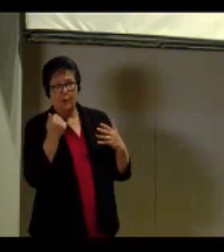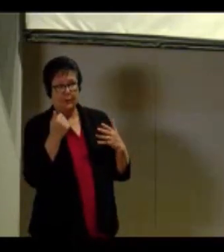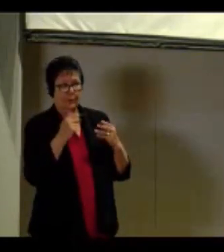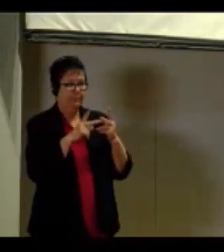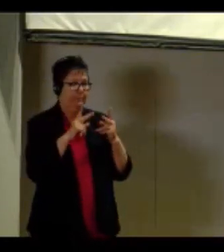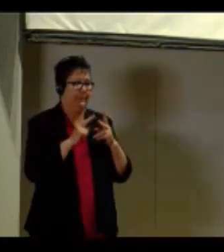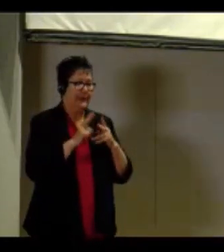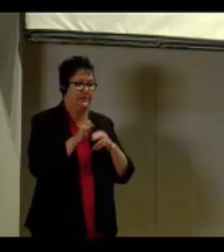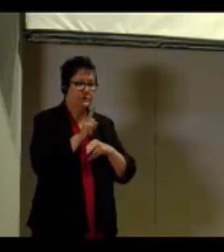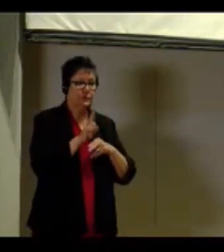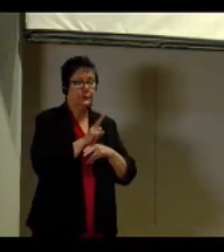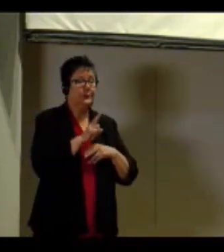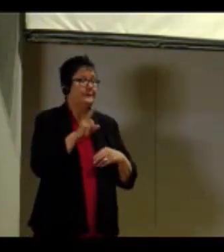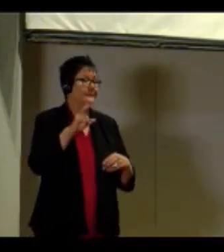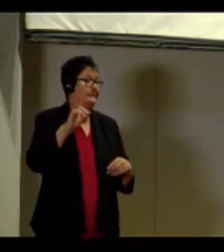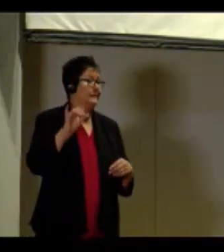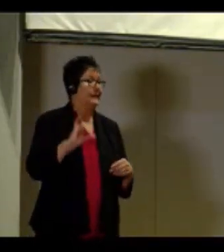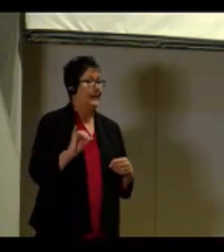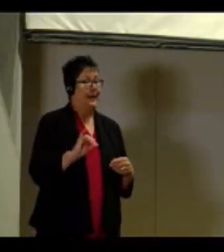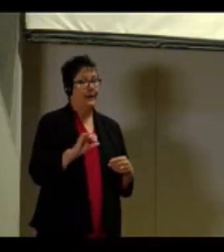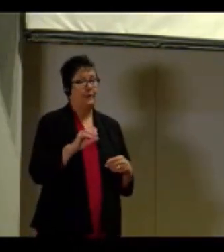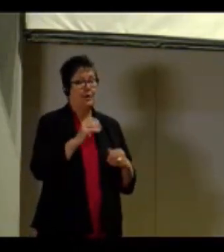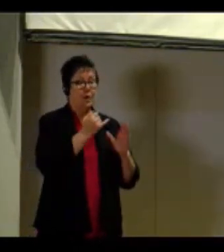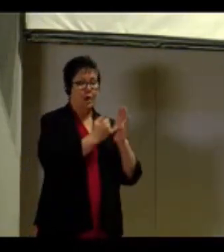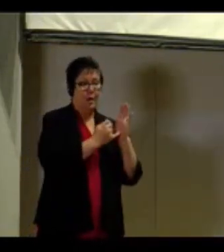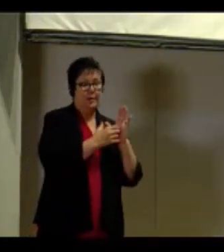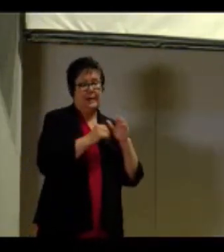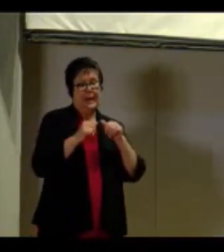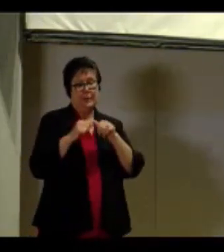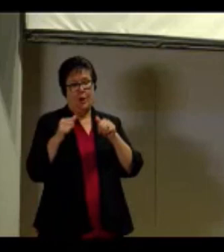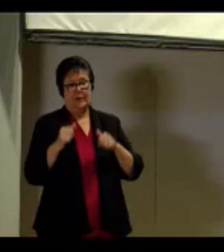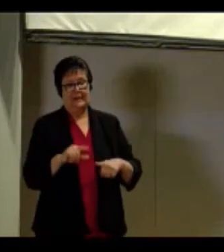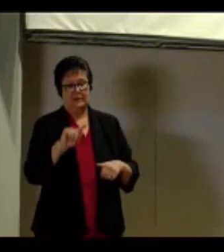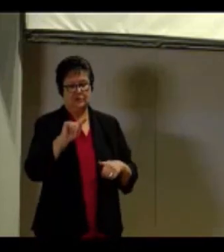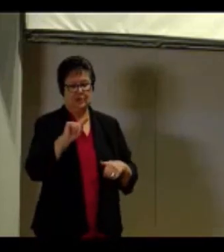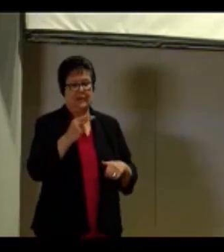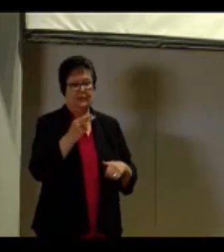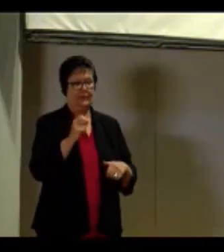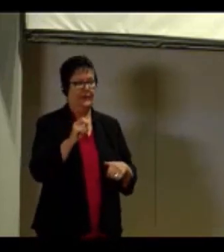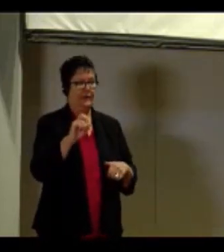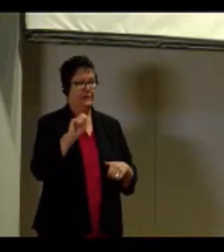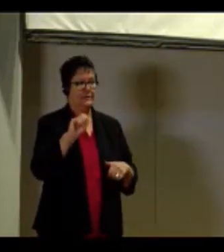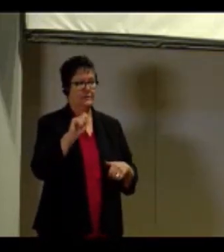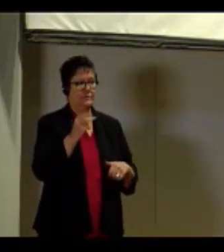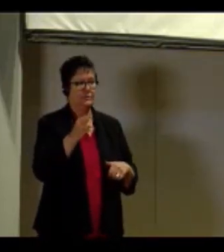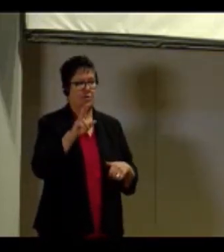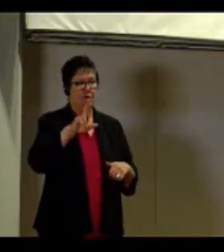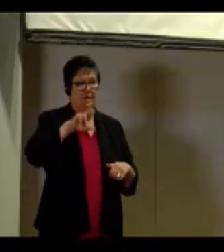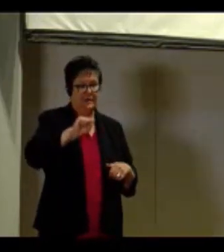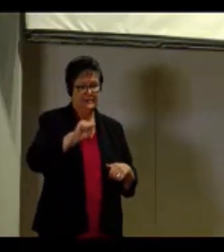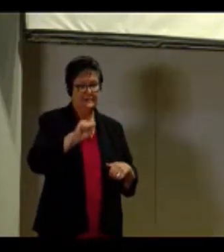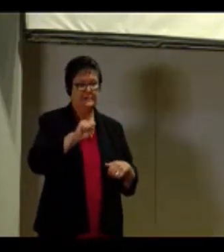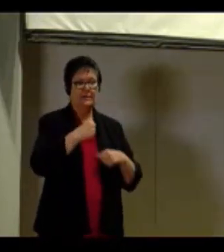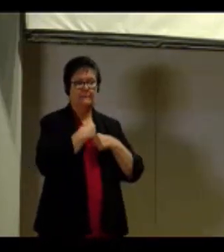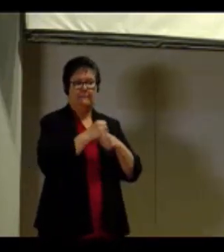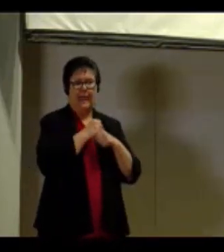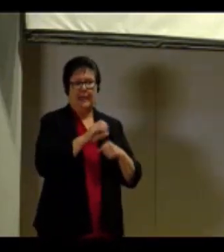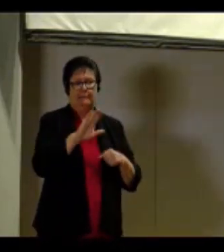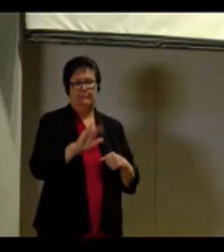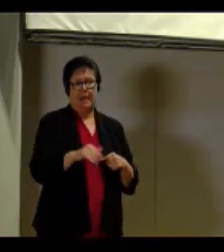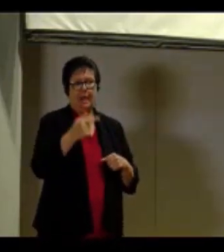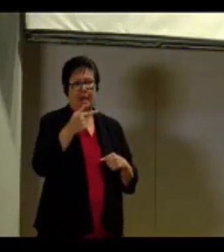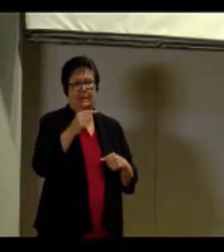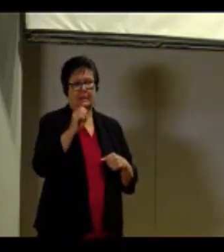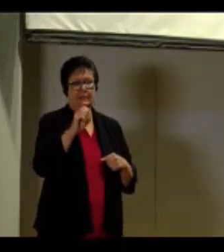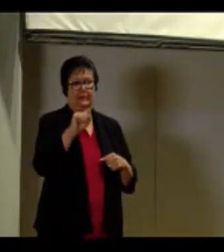like the art and architecture thesaurus that the Getty has built, which is a hierarchy. And if you use